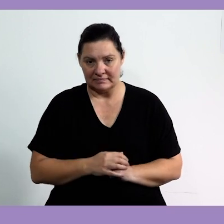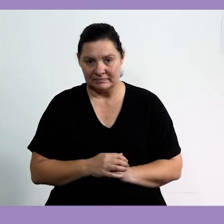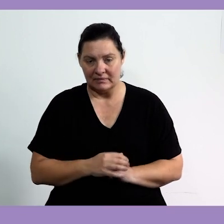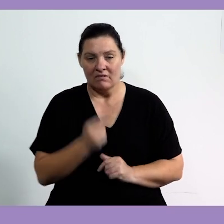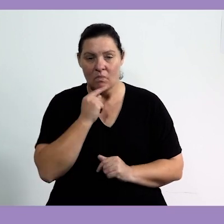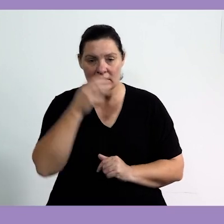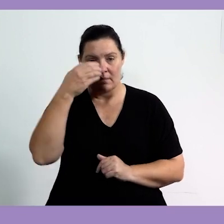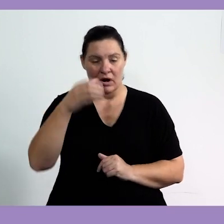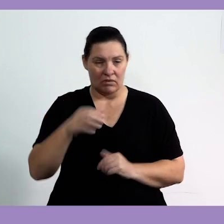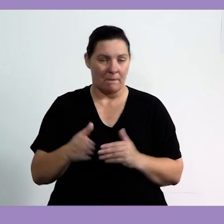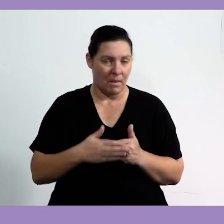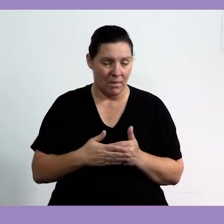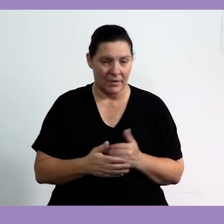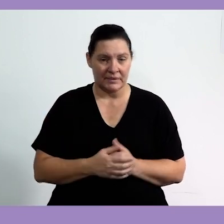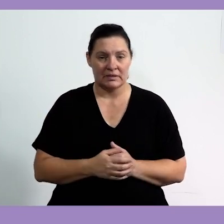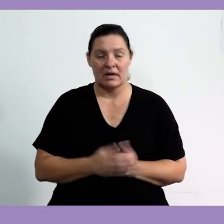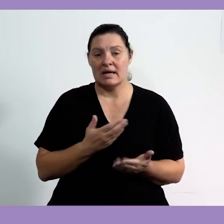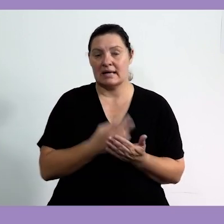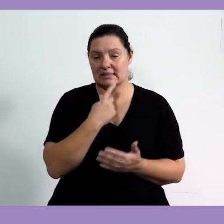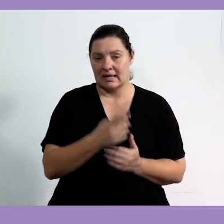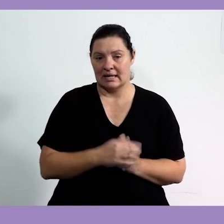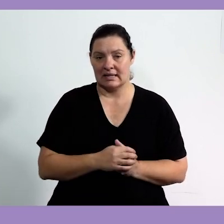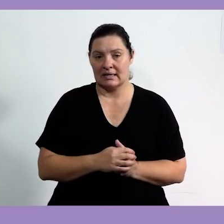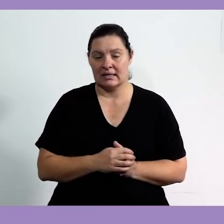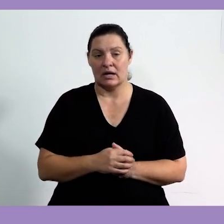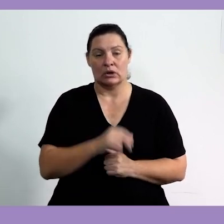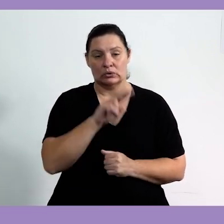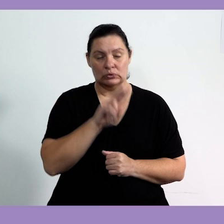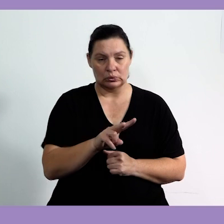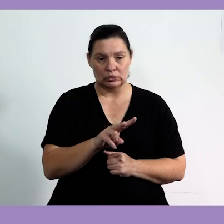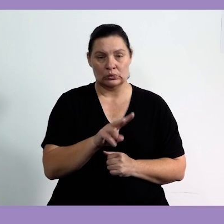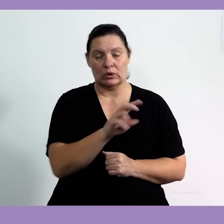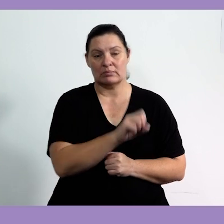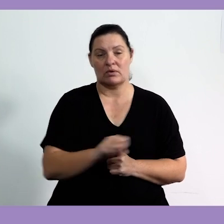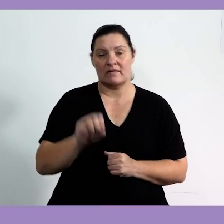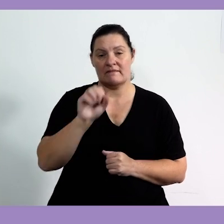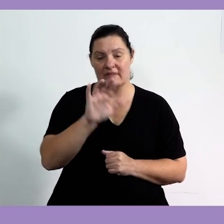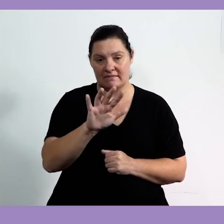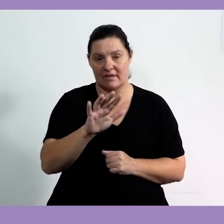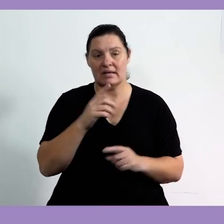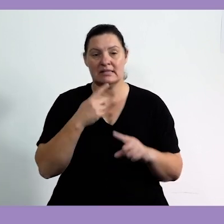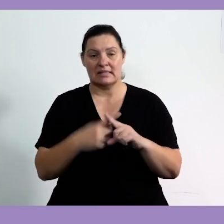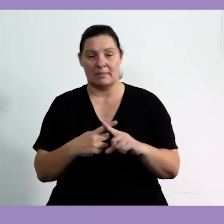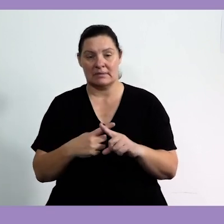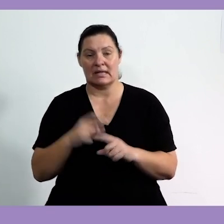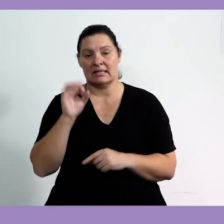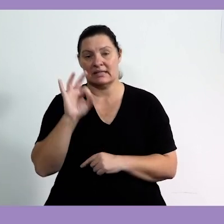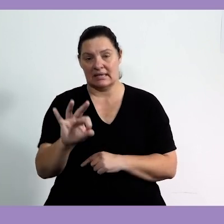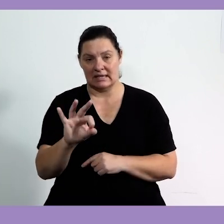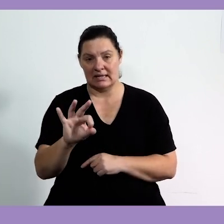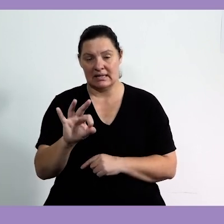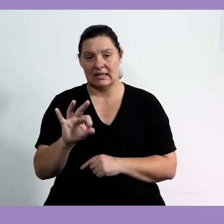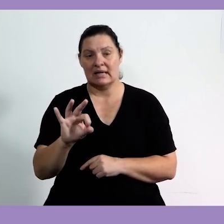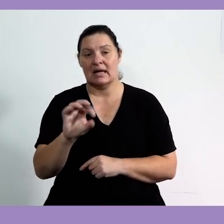answer. If we want to break it down even further, we can say that is 2 to the exponent 5 multiplied by